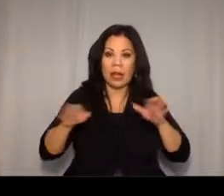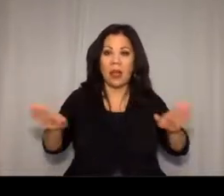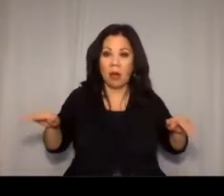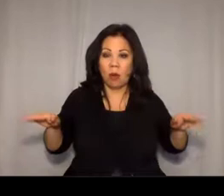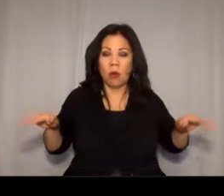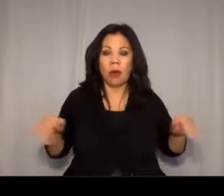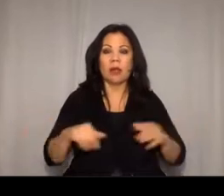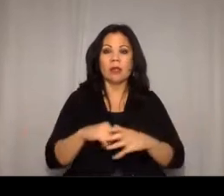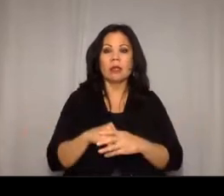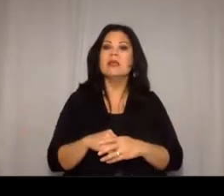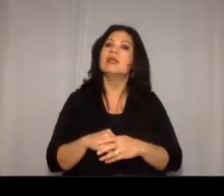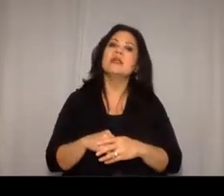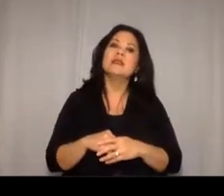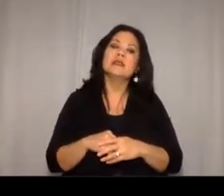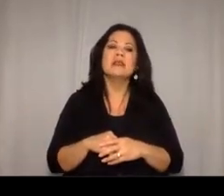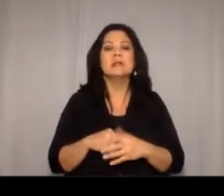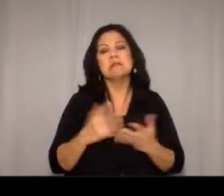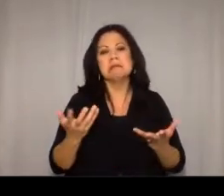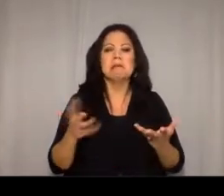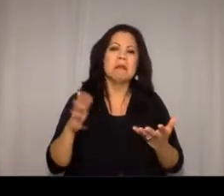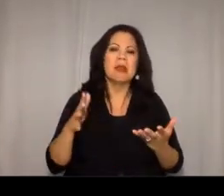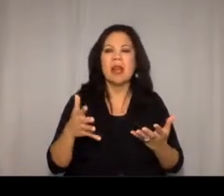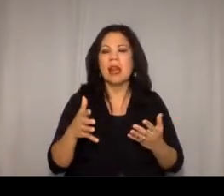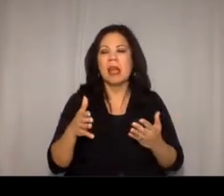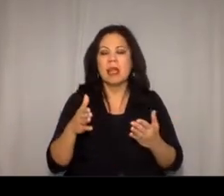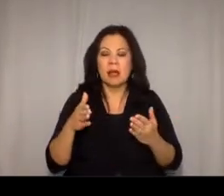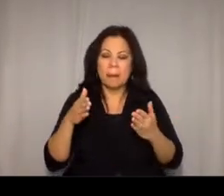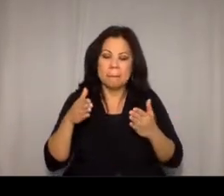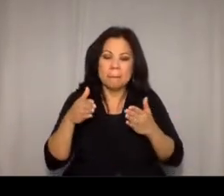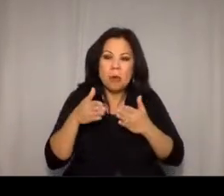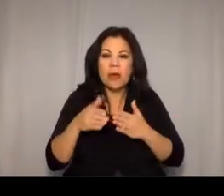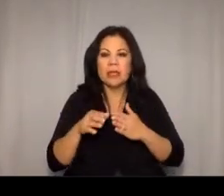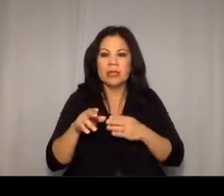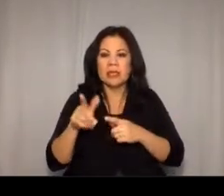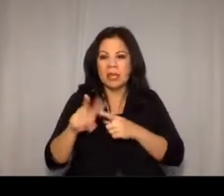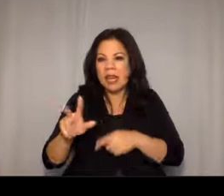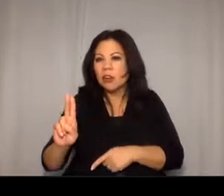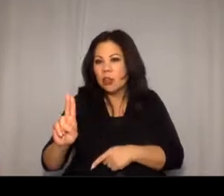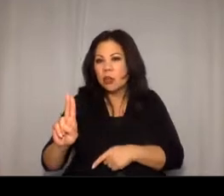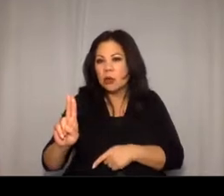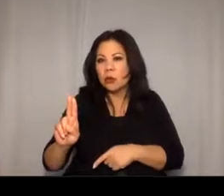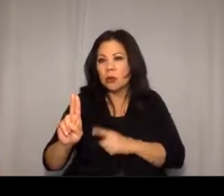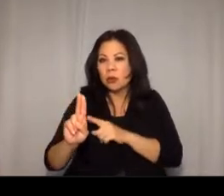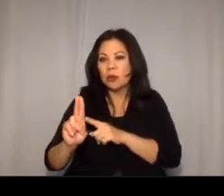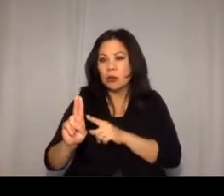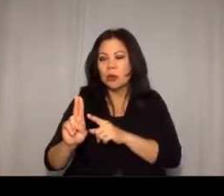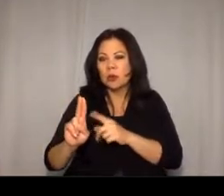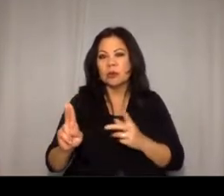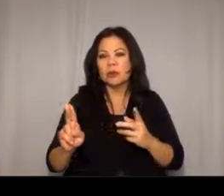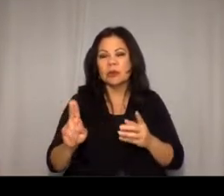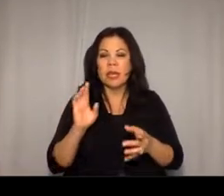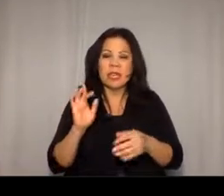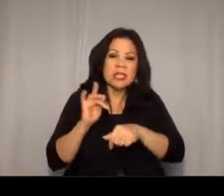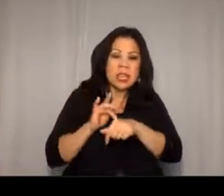first wing is, again, it's kind of like a pointy U. Right, guys? And it connects to the first wing.